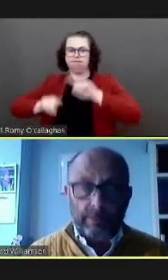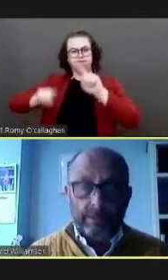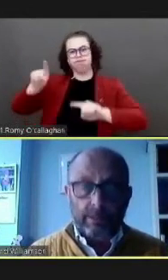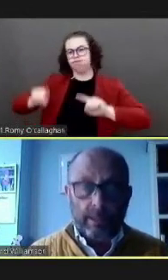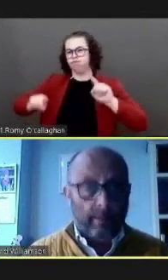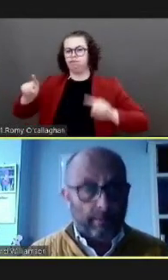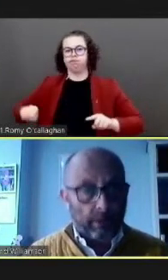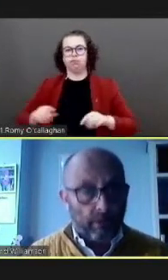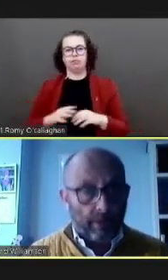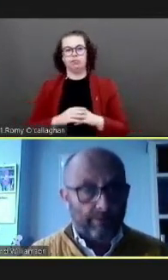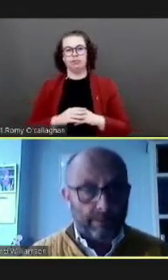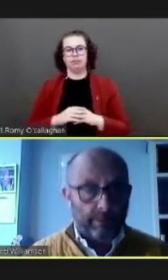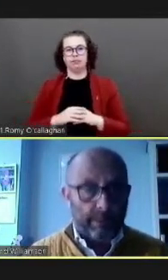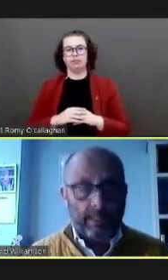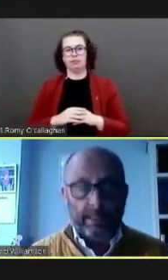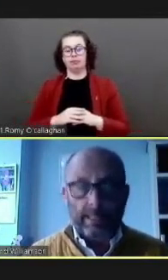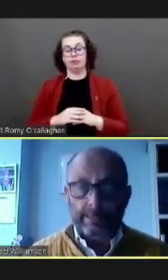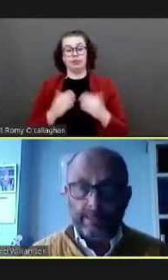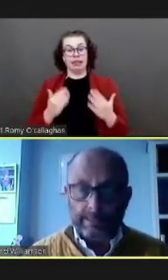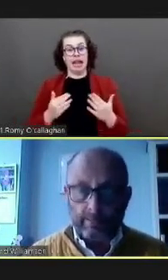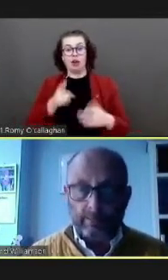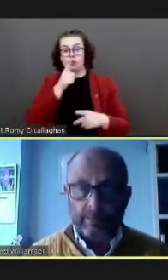the moment, I'm going to reference